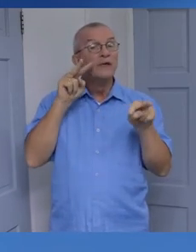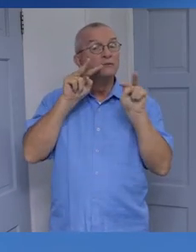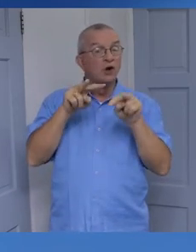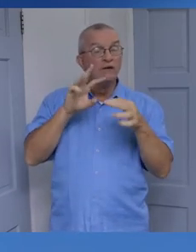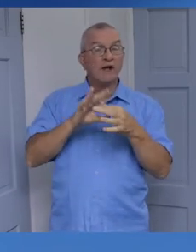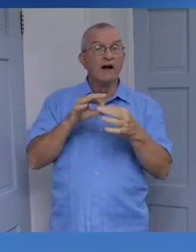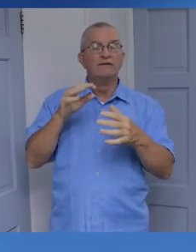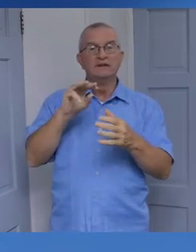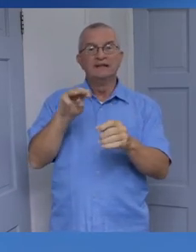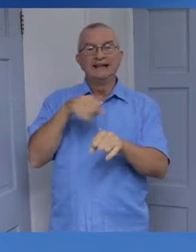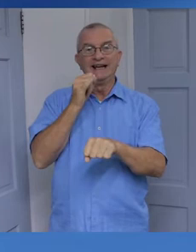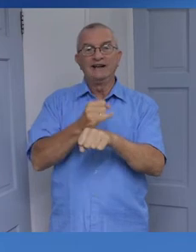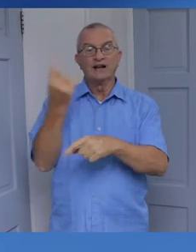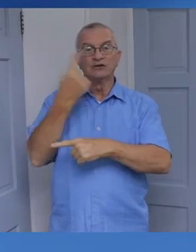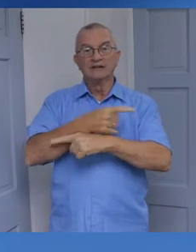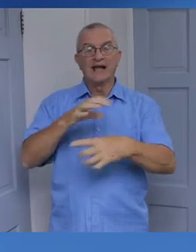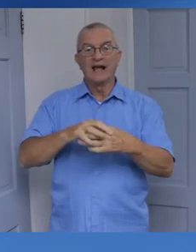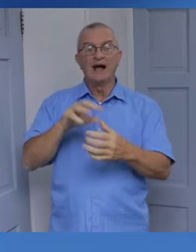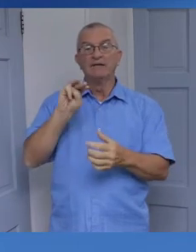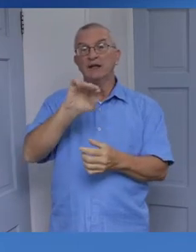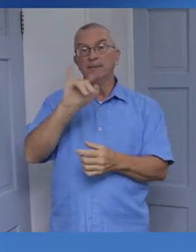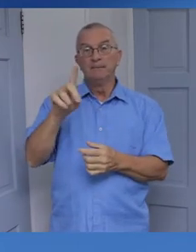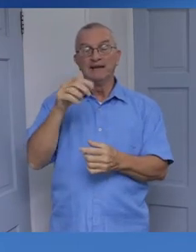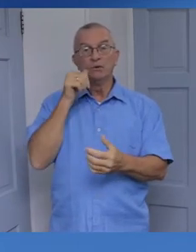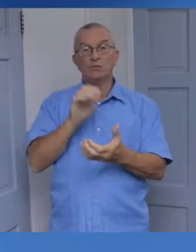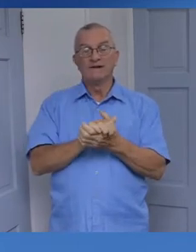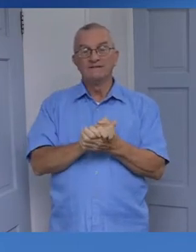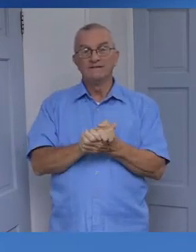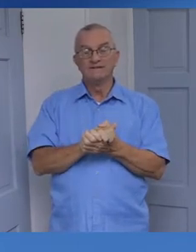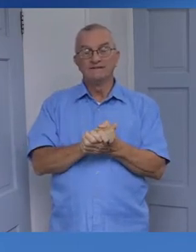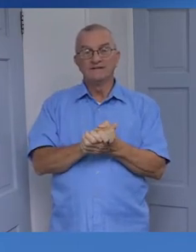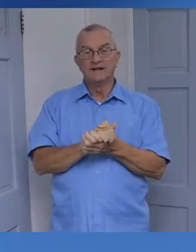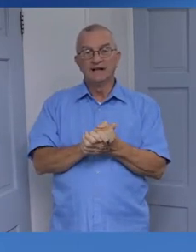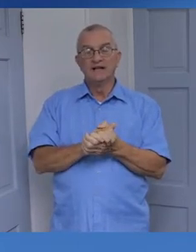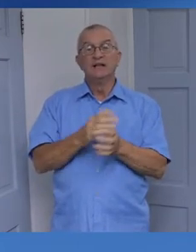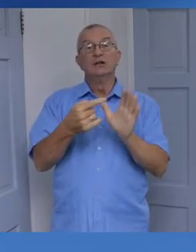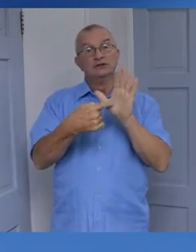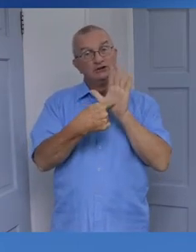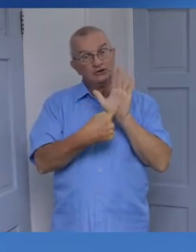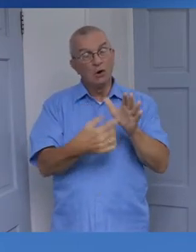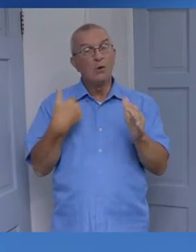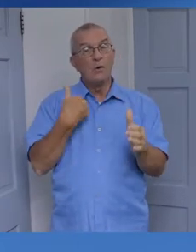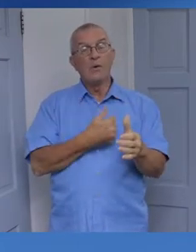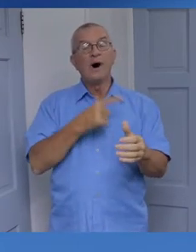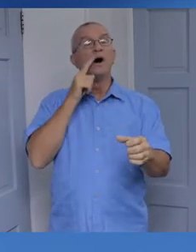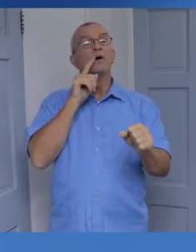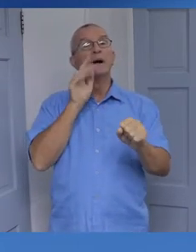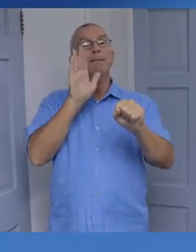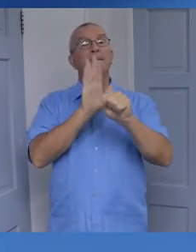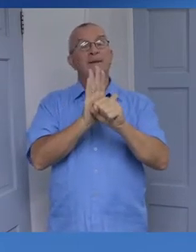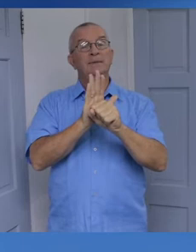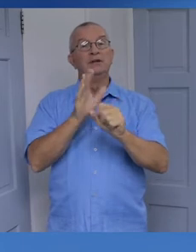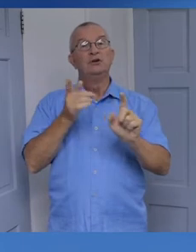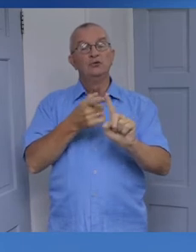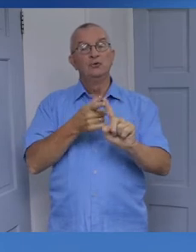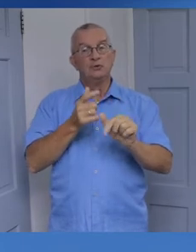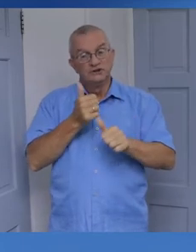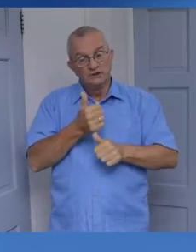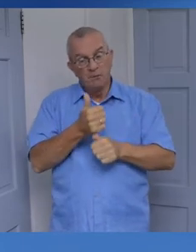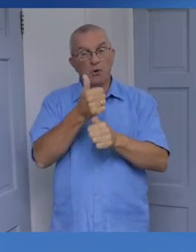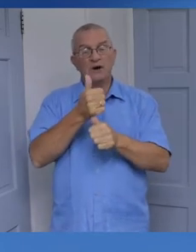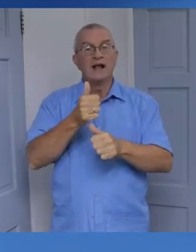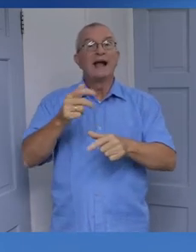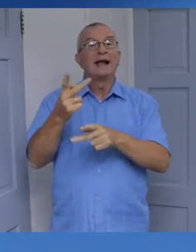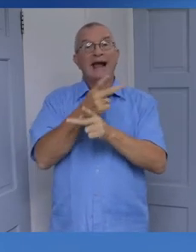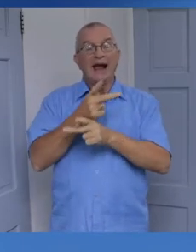us to publicly demonstrate our commitment to support midwifery care and services and